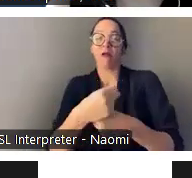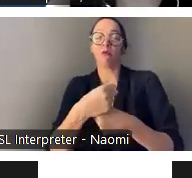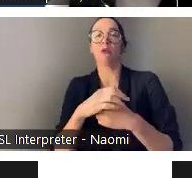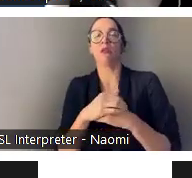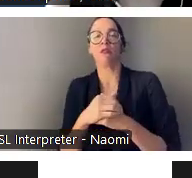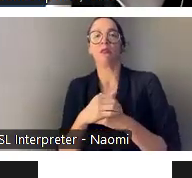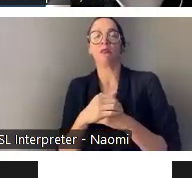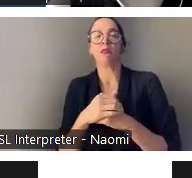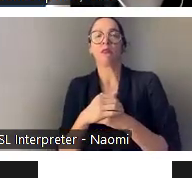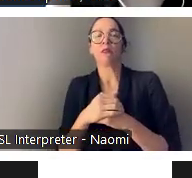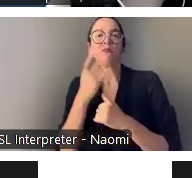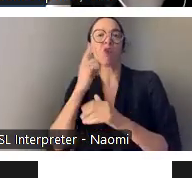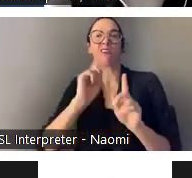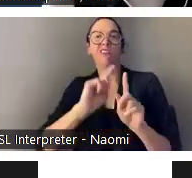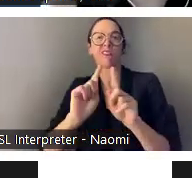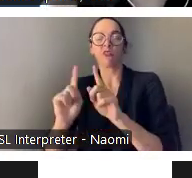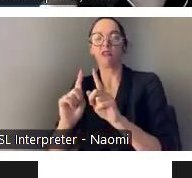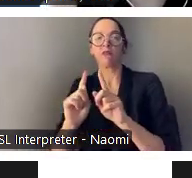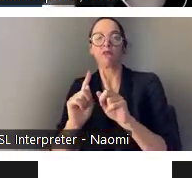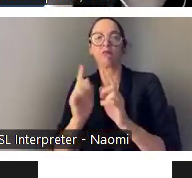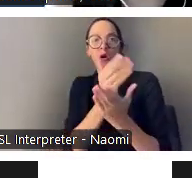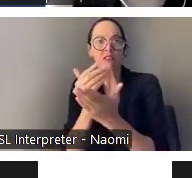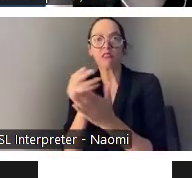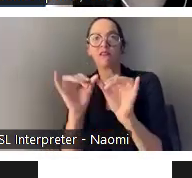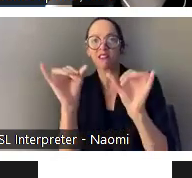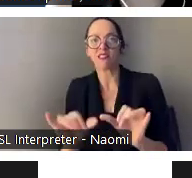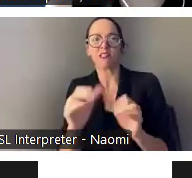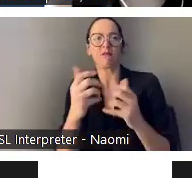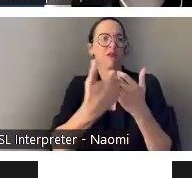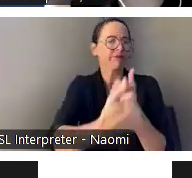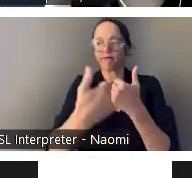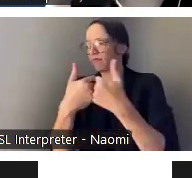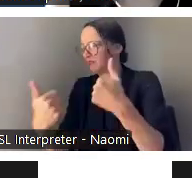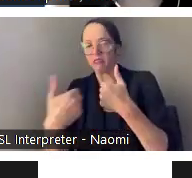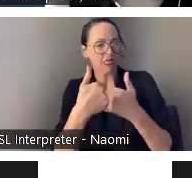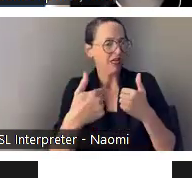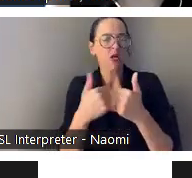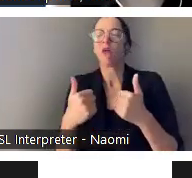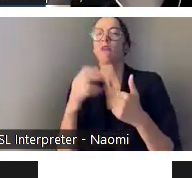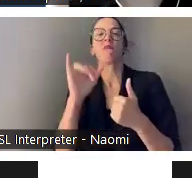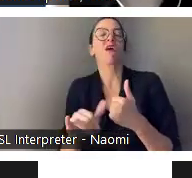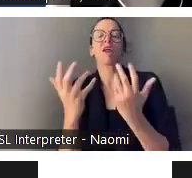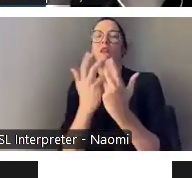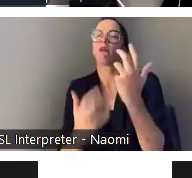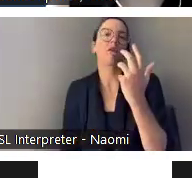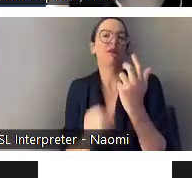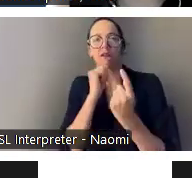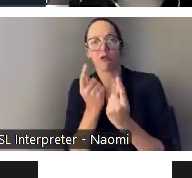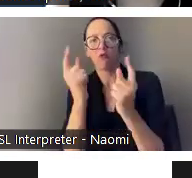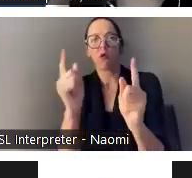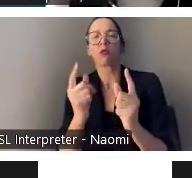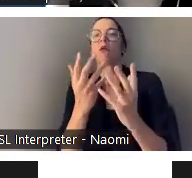for people. And so when we look at quality measures, we want to avoid further entrenching